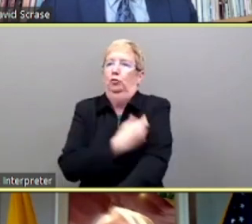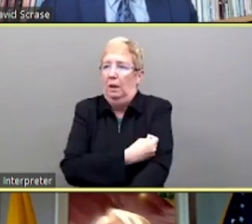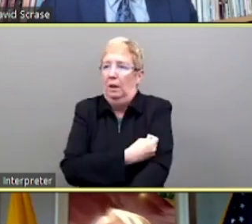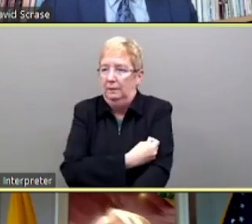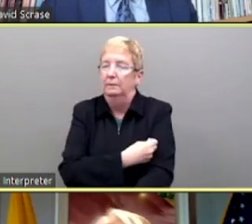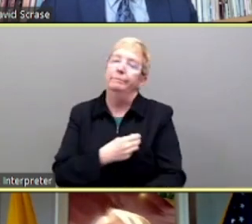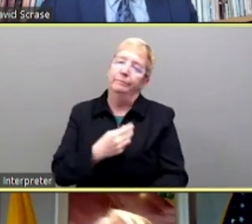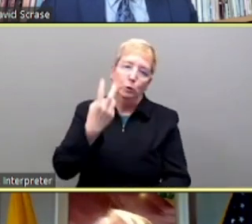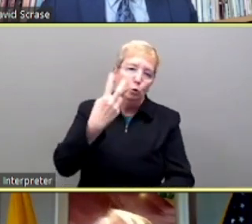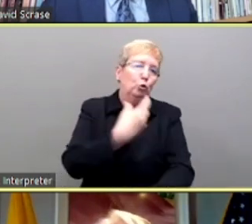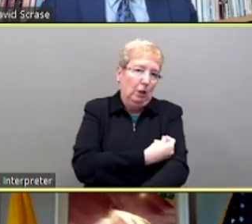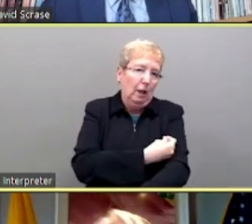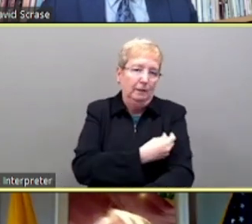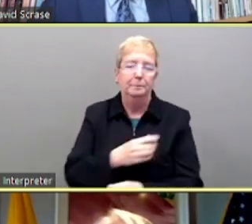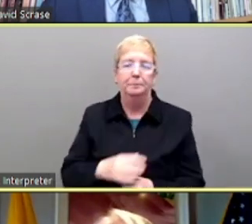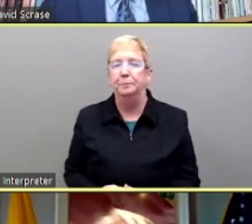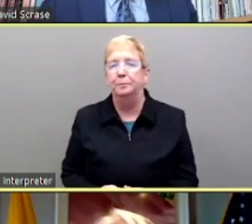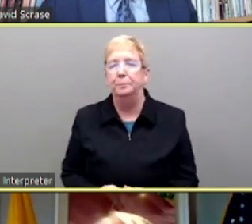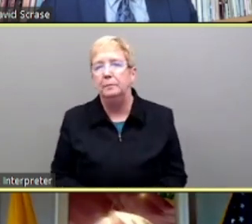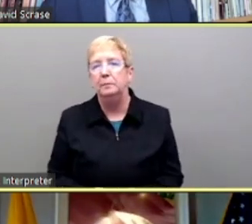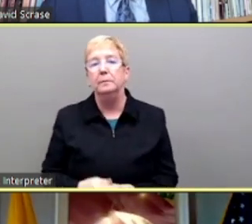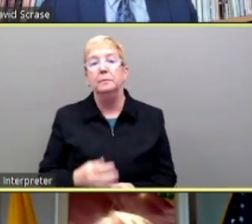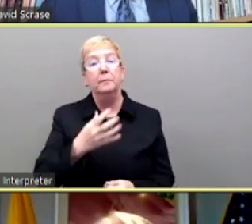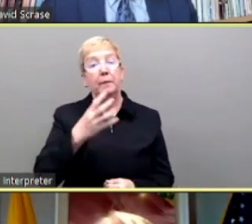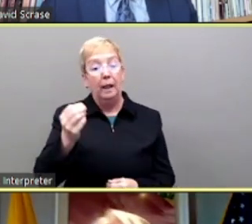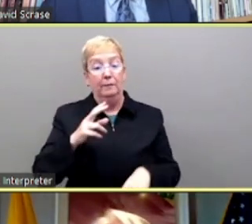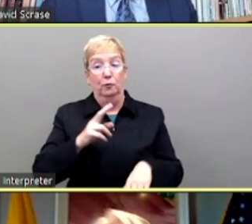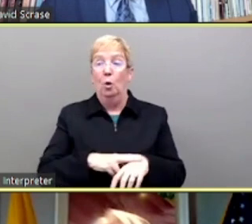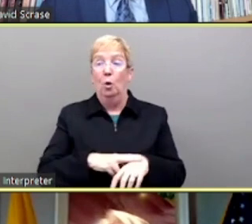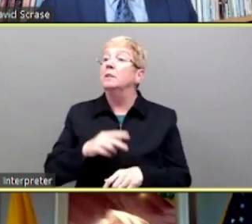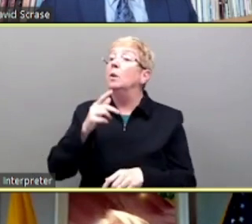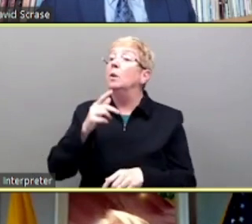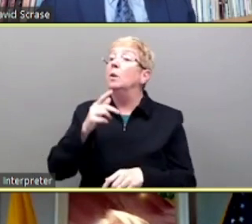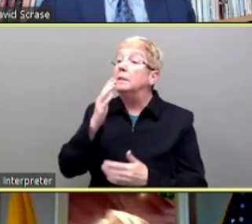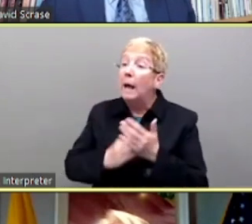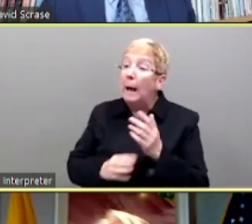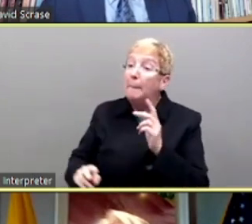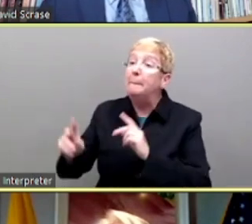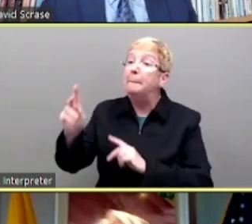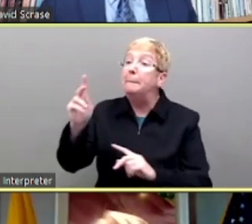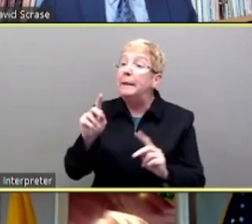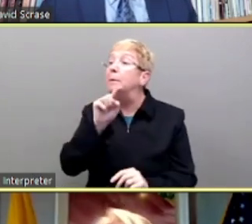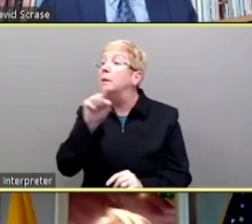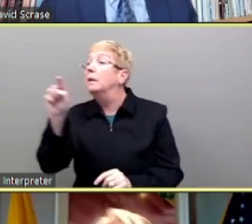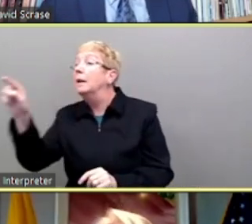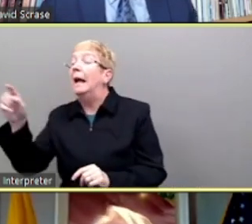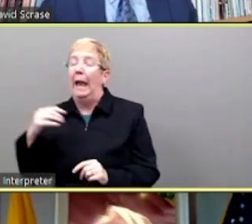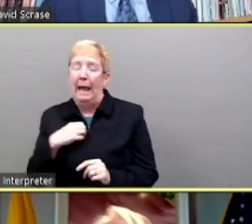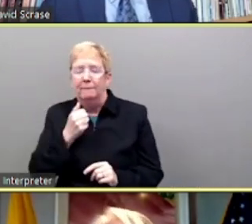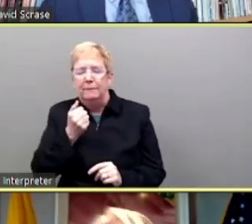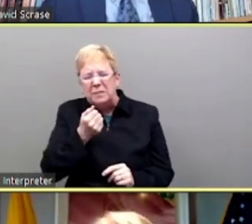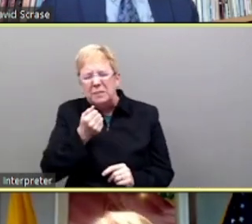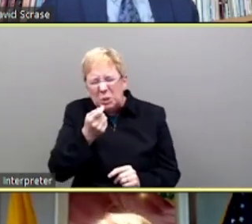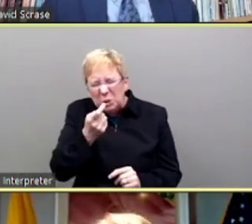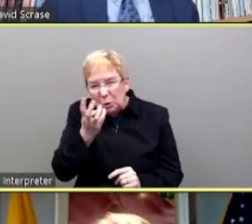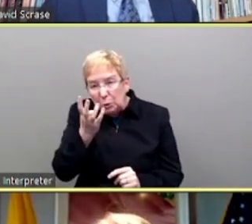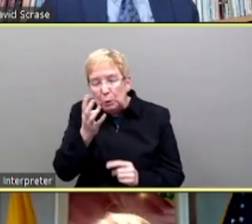2 doses. And of course, for workers who qualify for any of the narrow